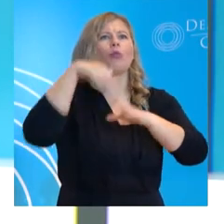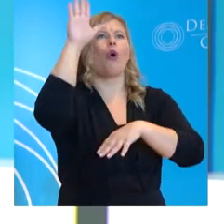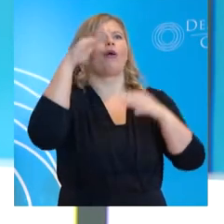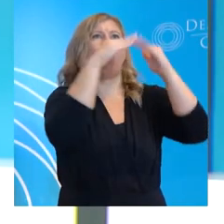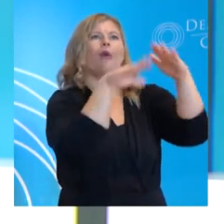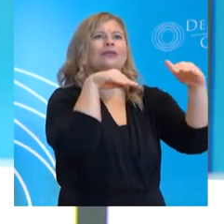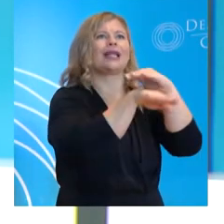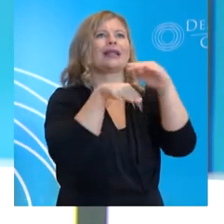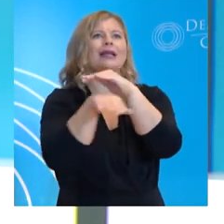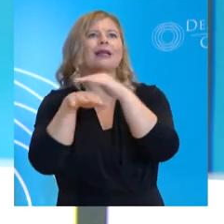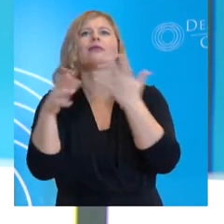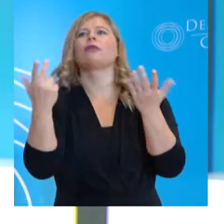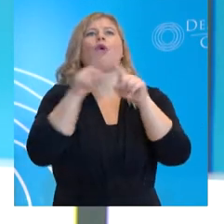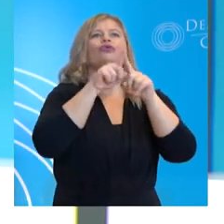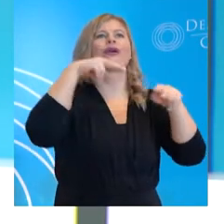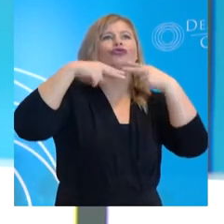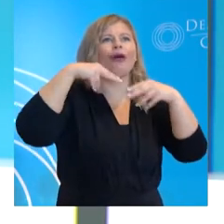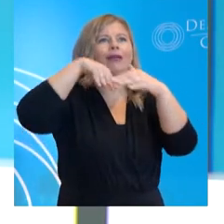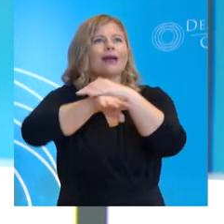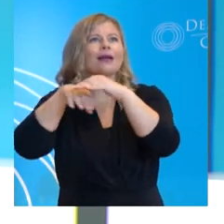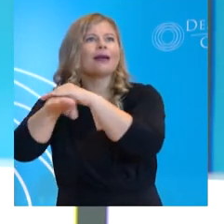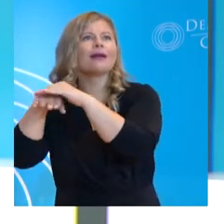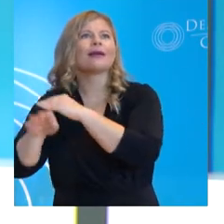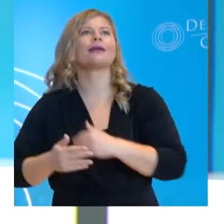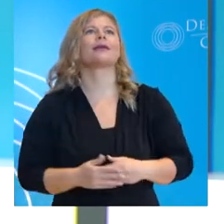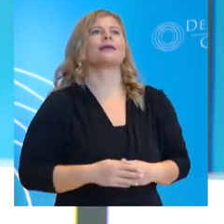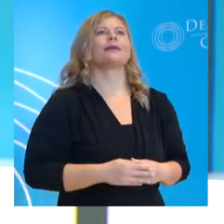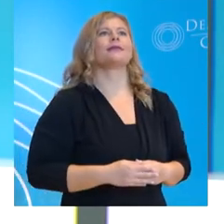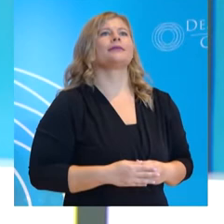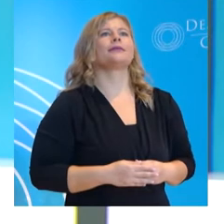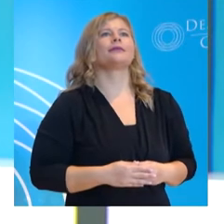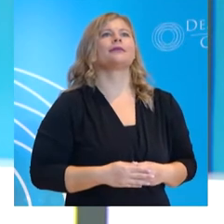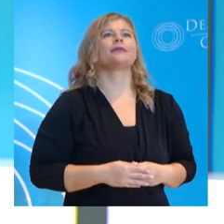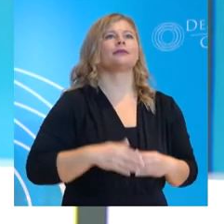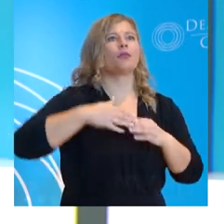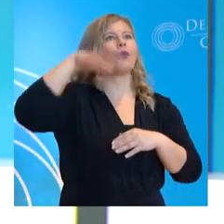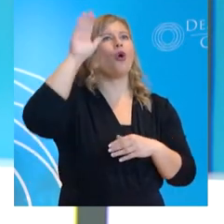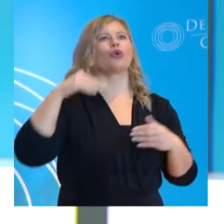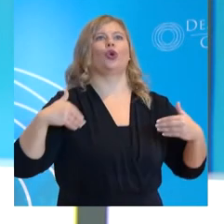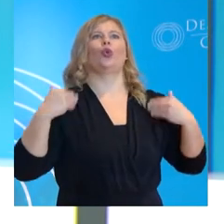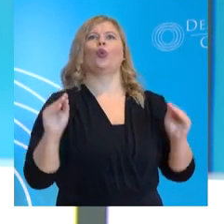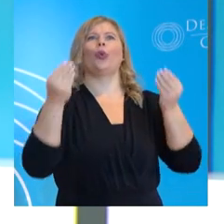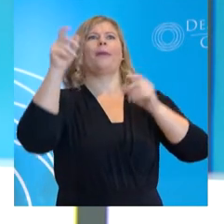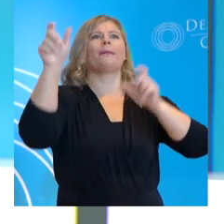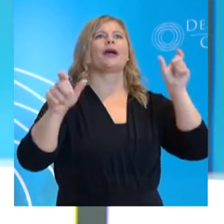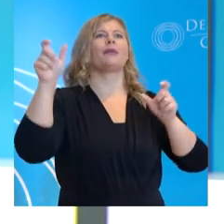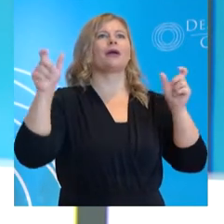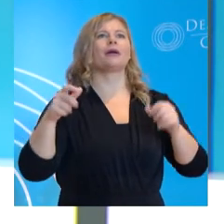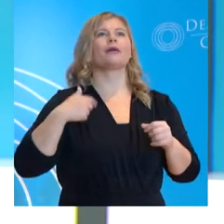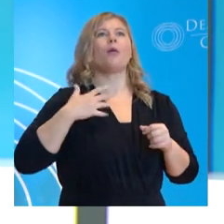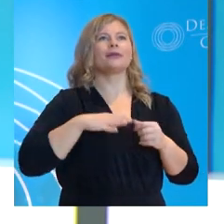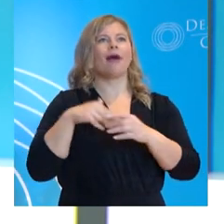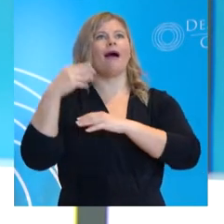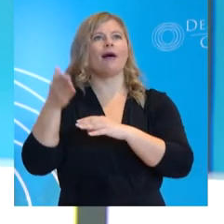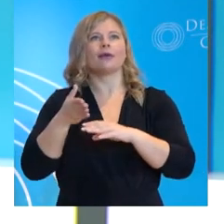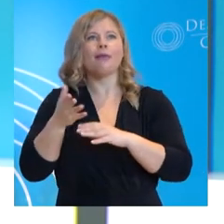restaurant, I think more people, especially young people, will think twice about getting vaccinated, sure. Because otherwise it